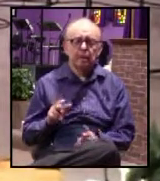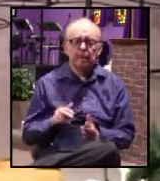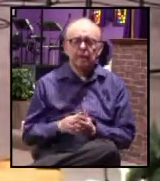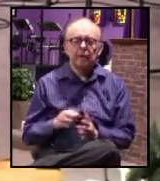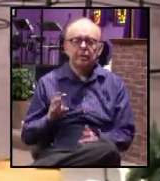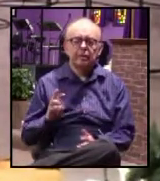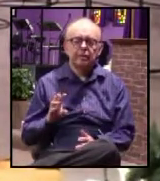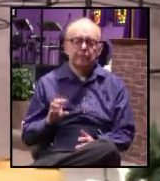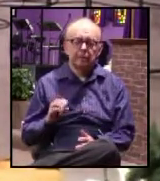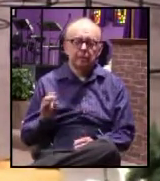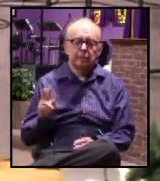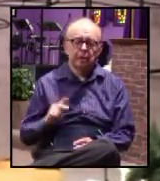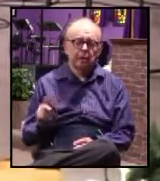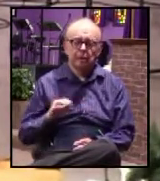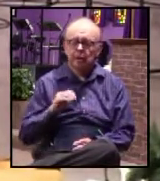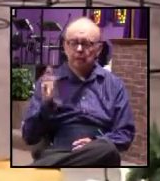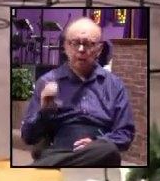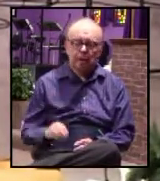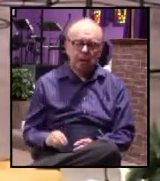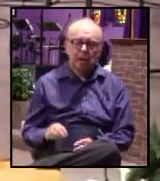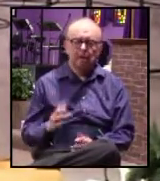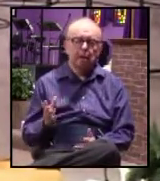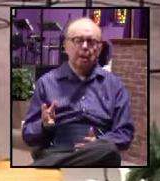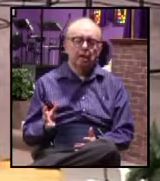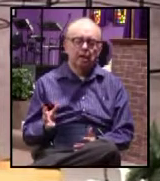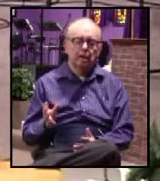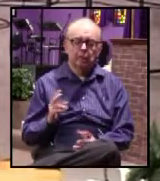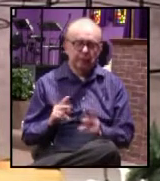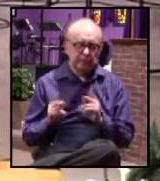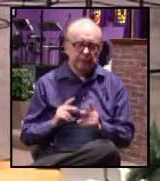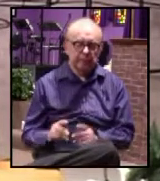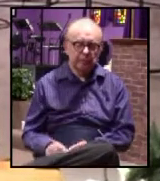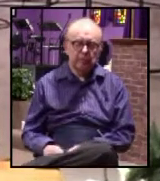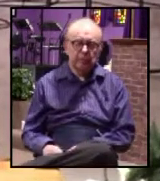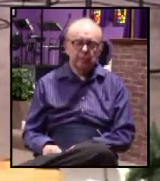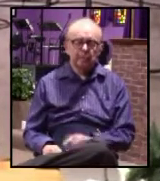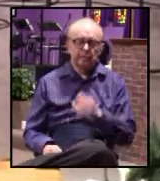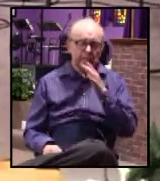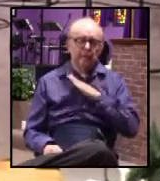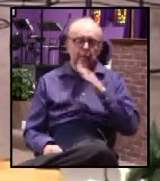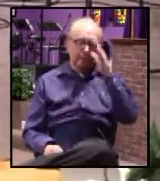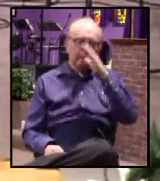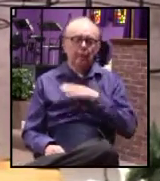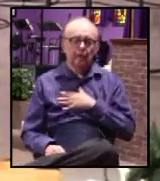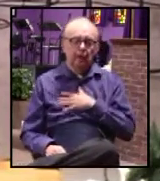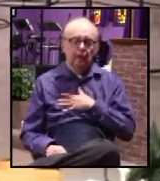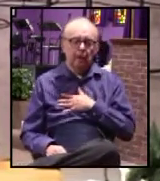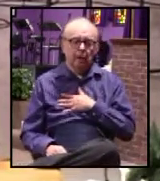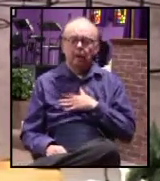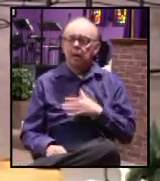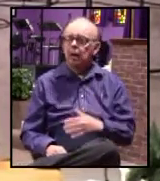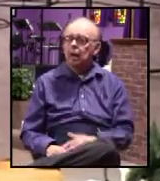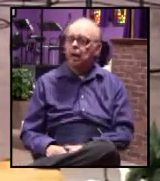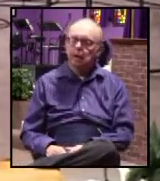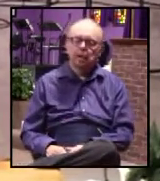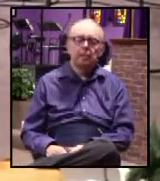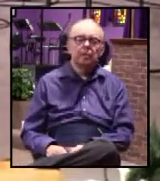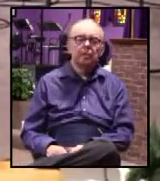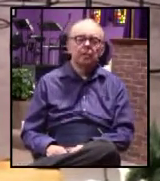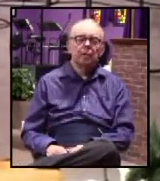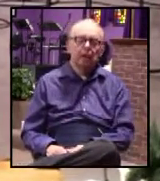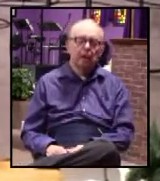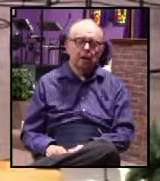3,600 people. 80% of 3,600 people, ladies and gentlemen, is 360 times